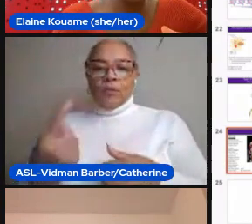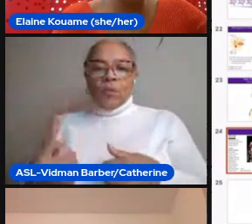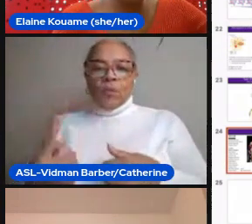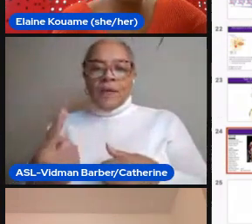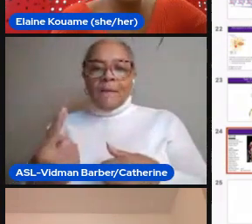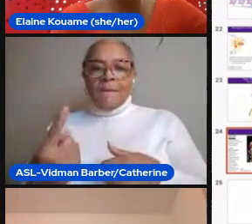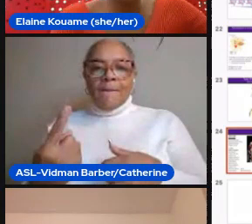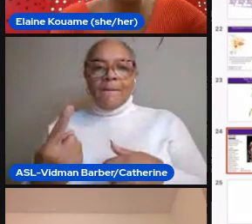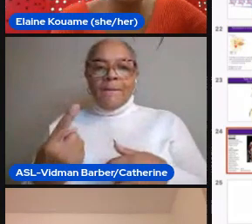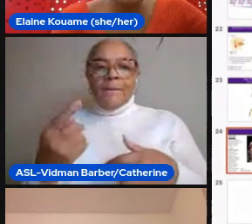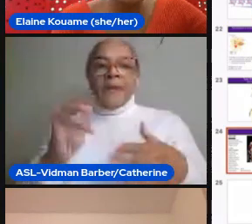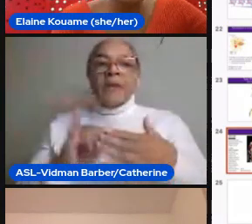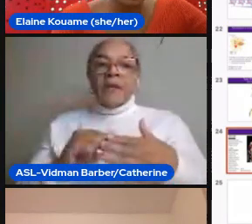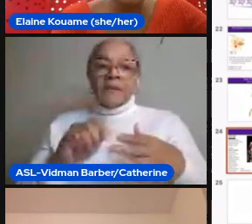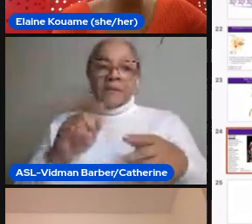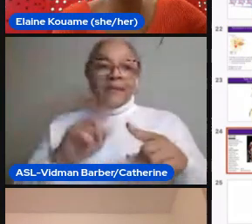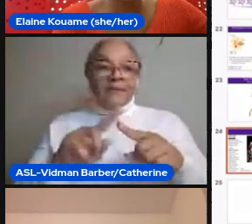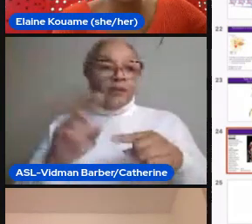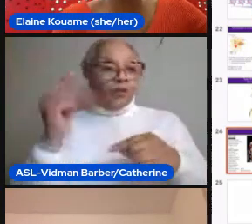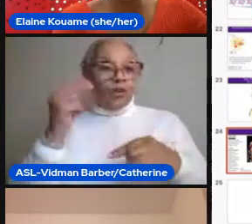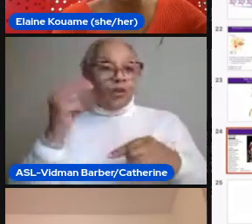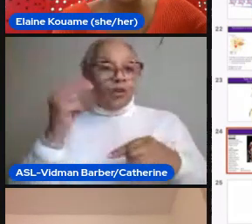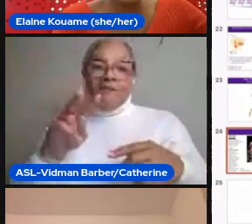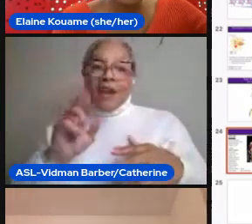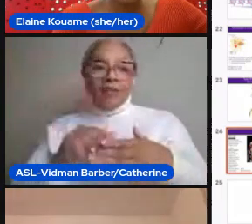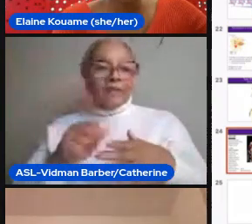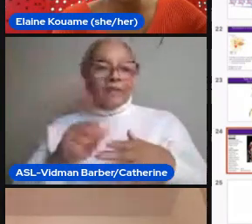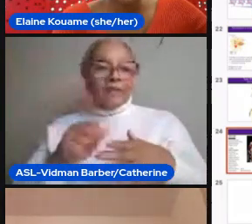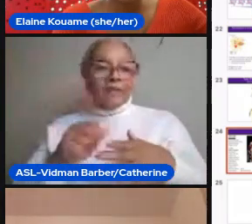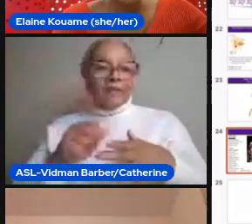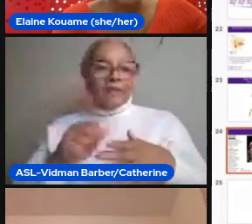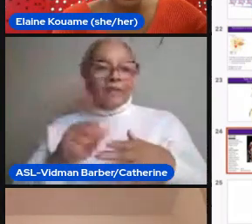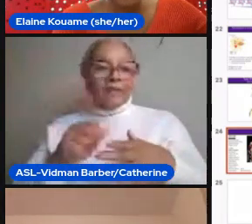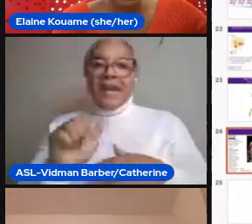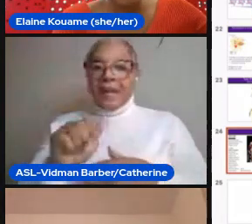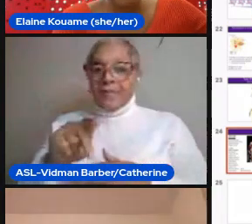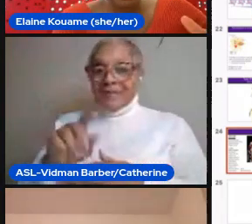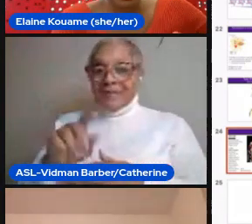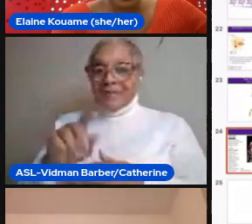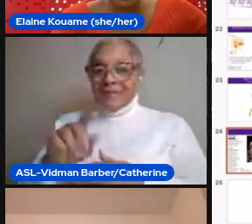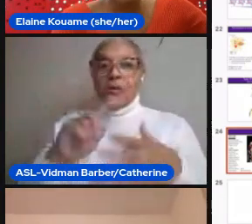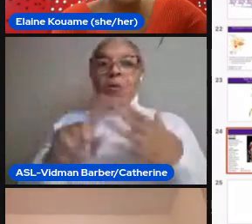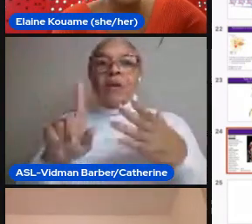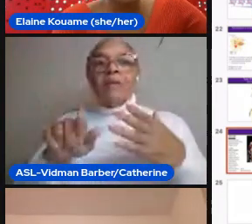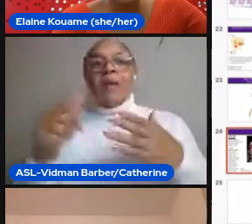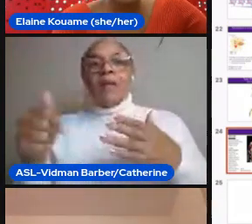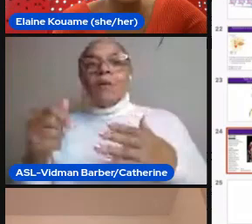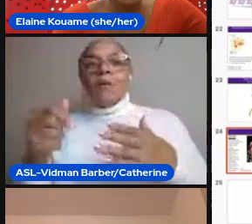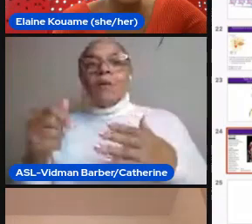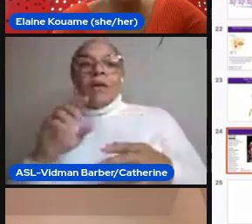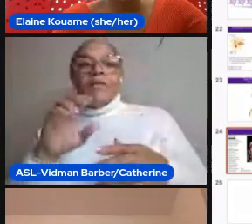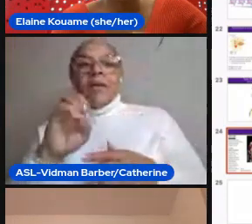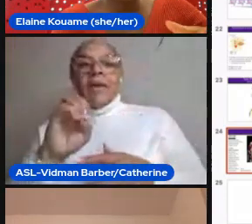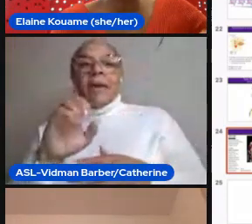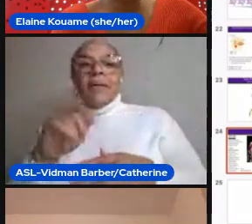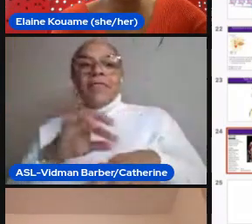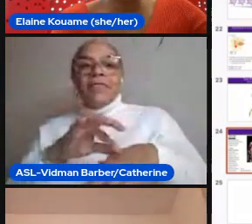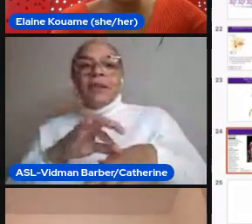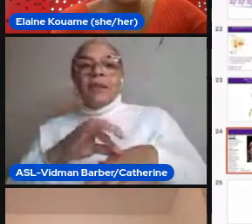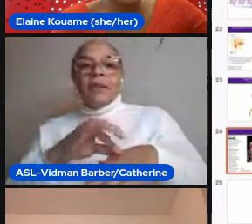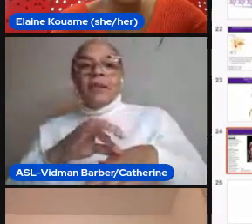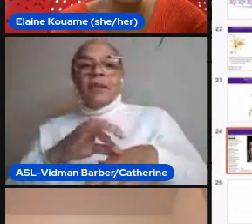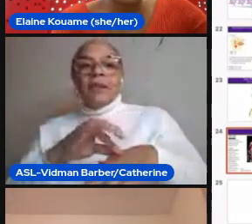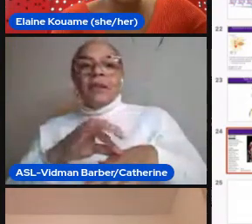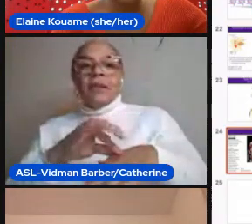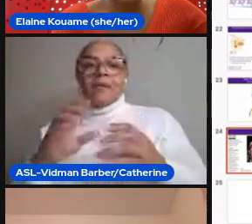model system, because this norovirus infect most like APC, while reovirus infect more on the epithelial cell side. But we don't